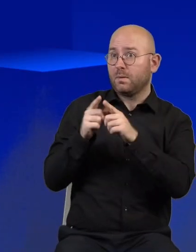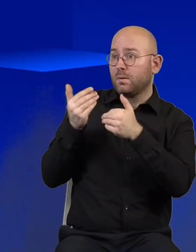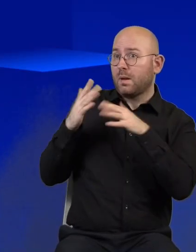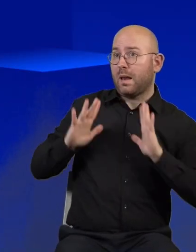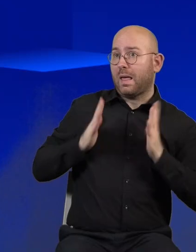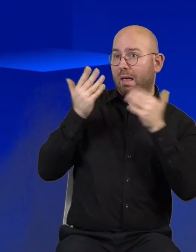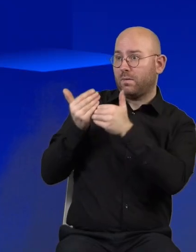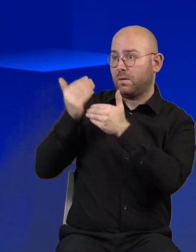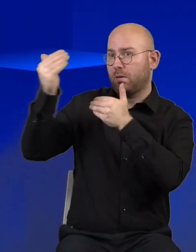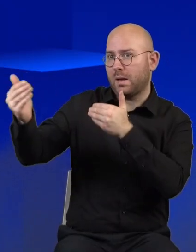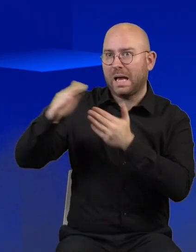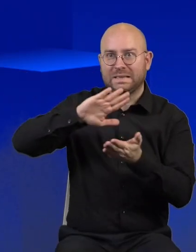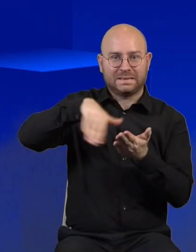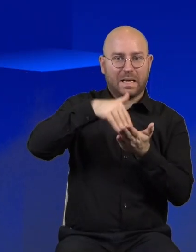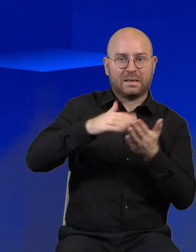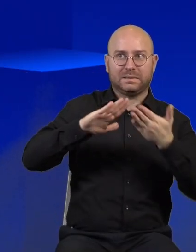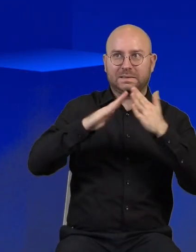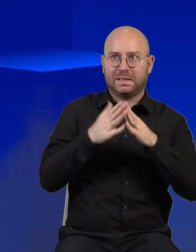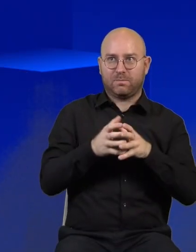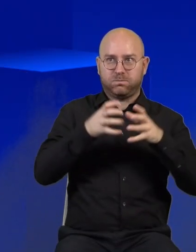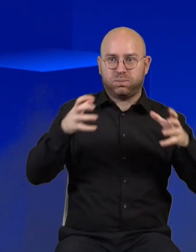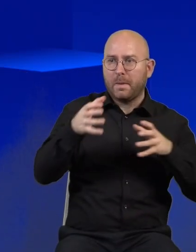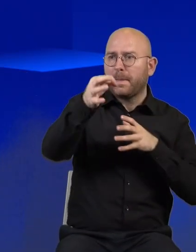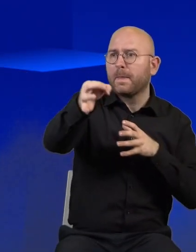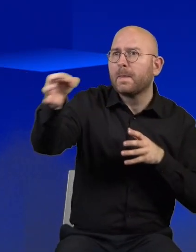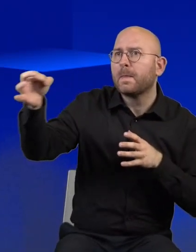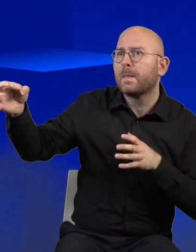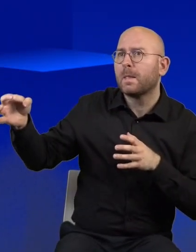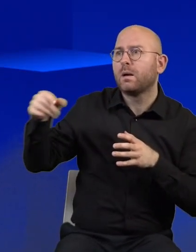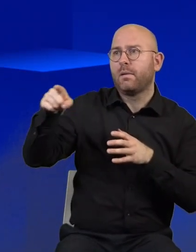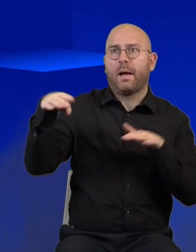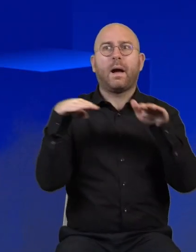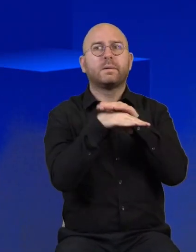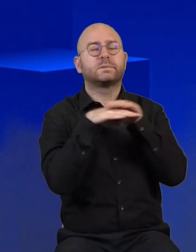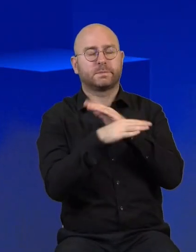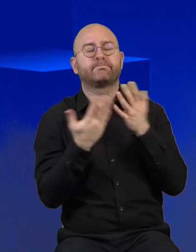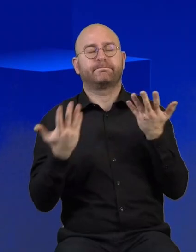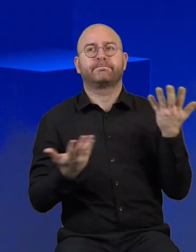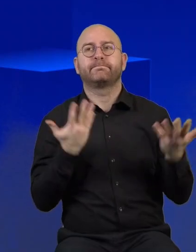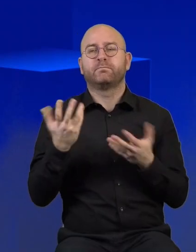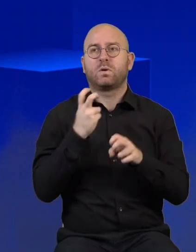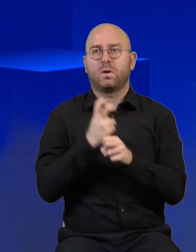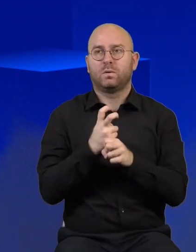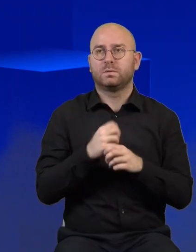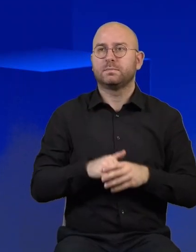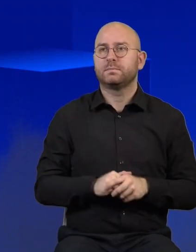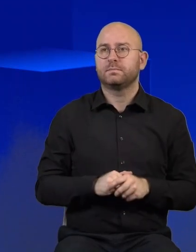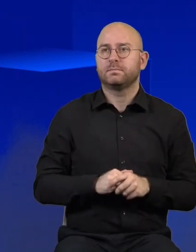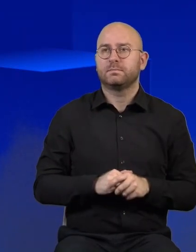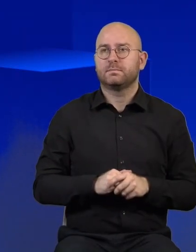these are EU Green Deal objectives, while the final target is